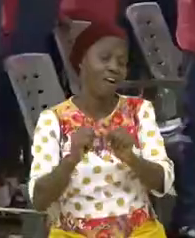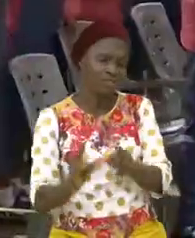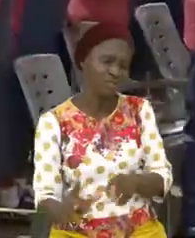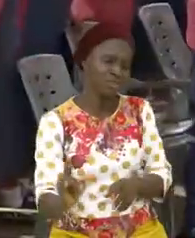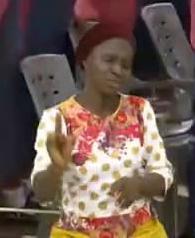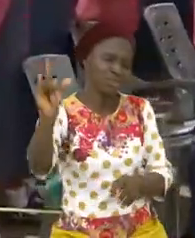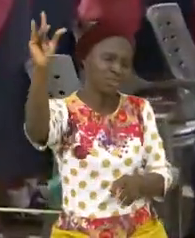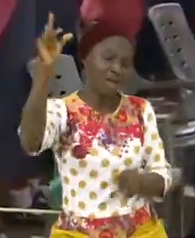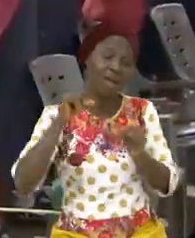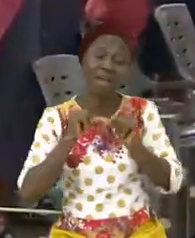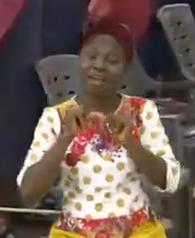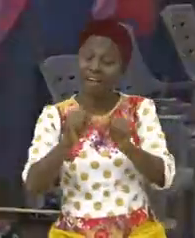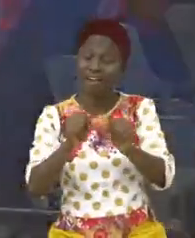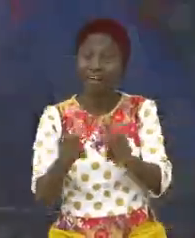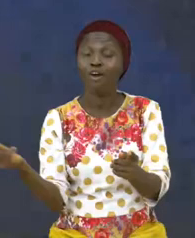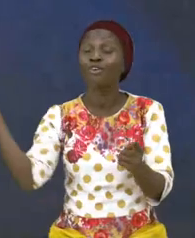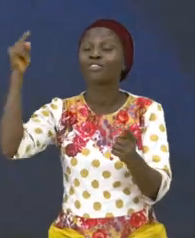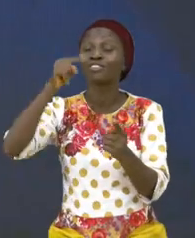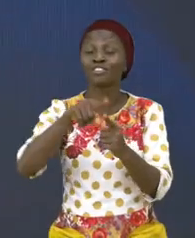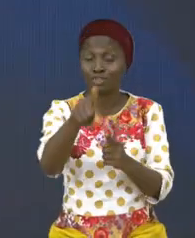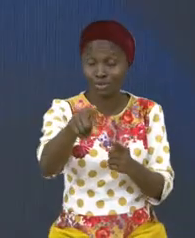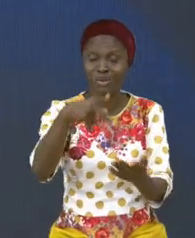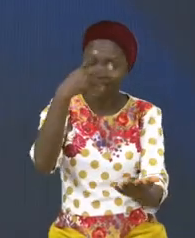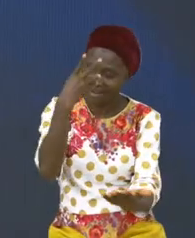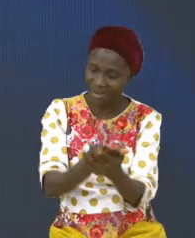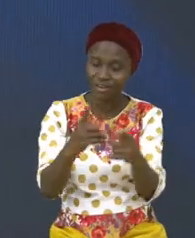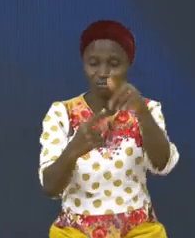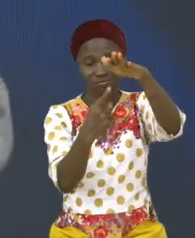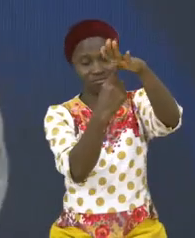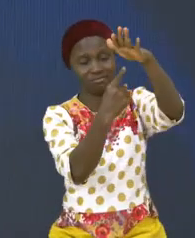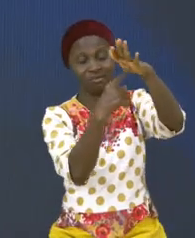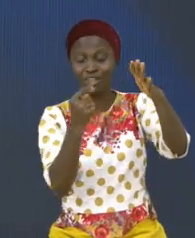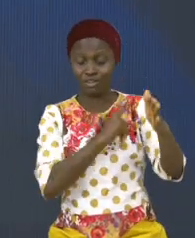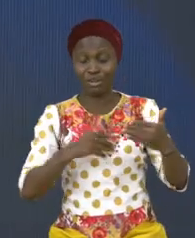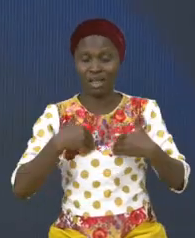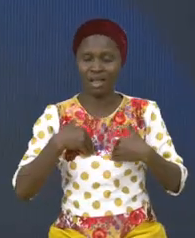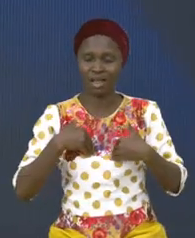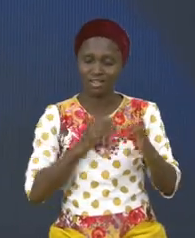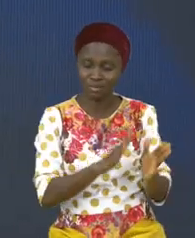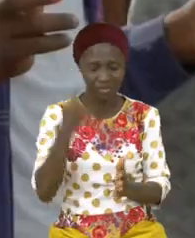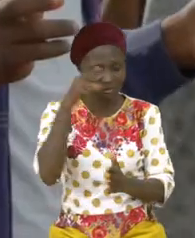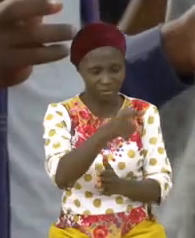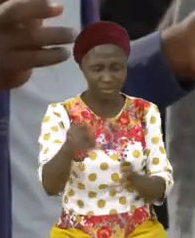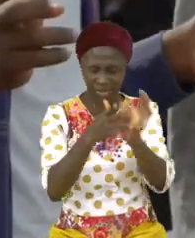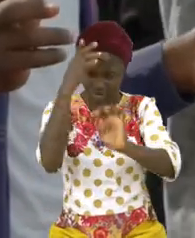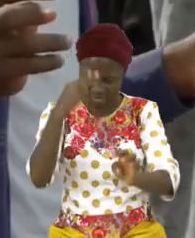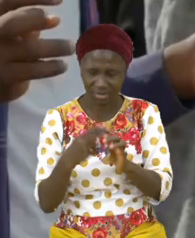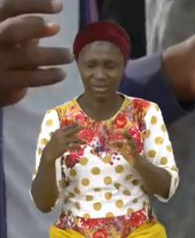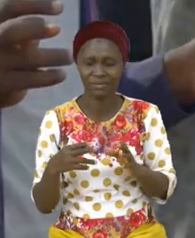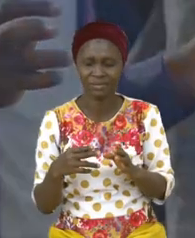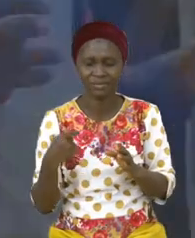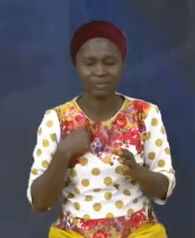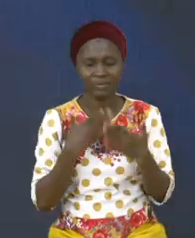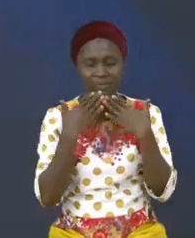on. Until you get to the top the Lord has ordained for you. Well, thank